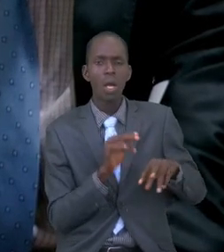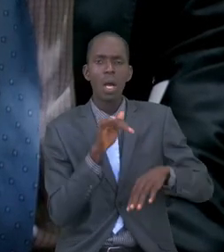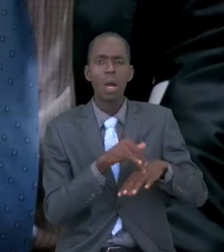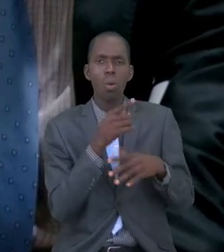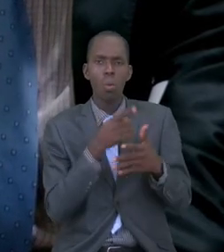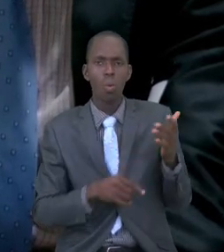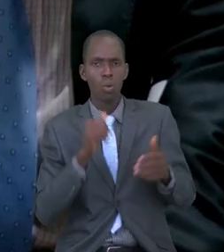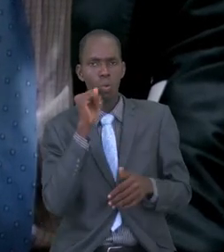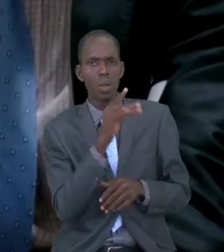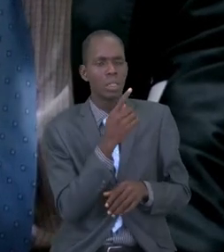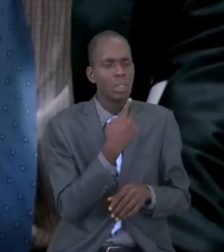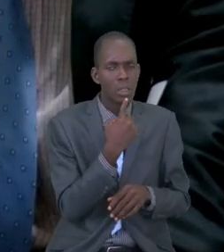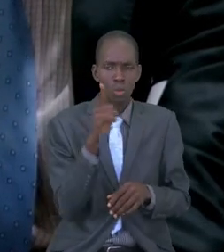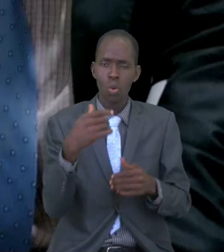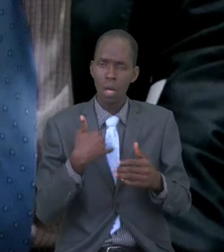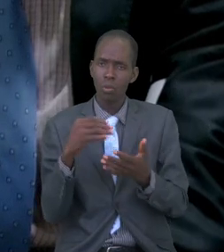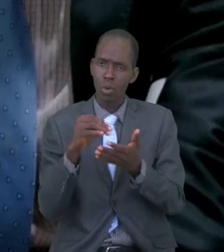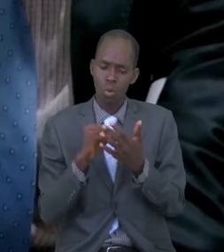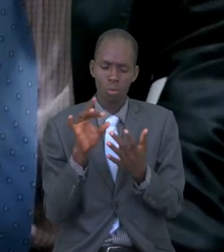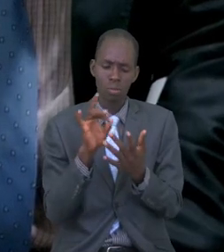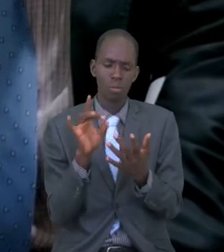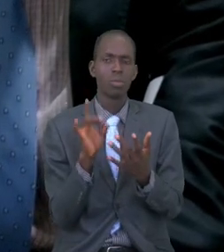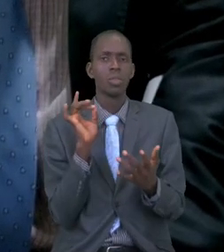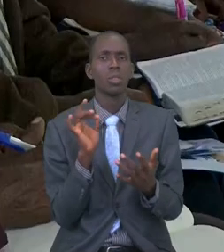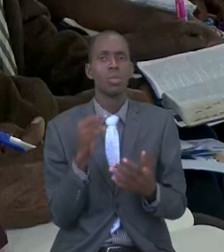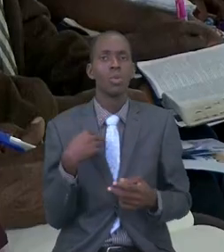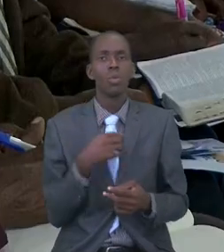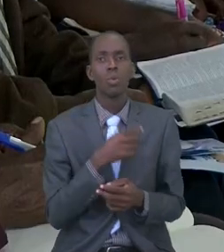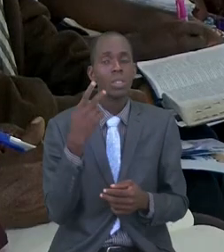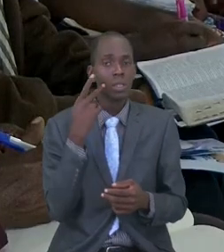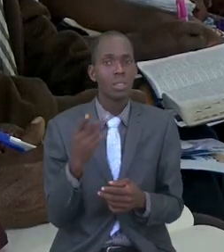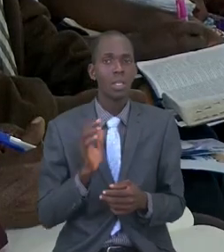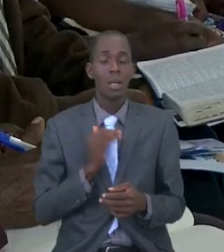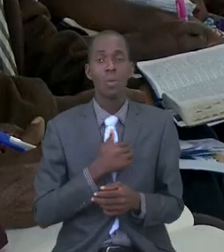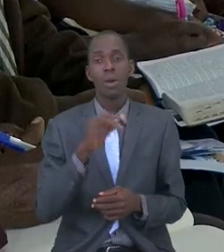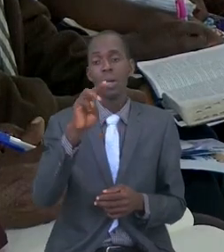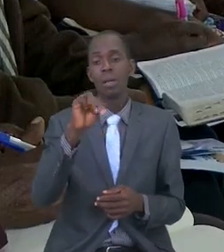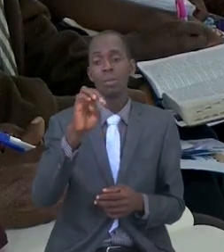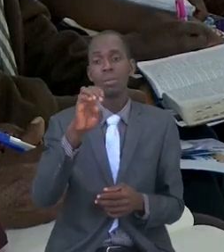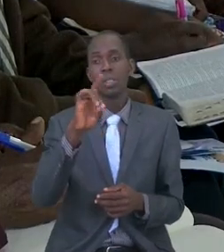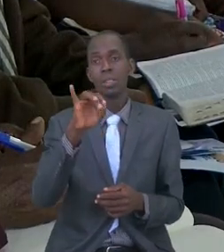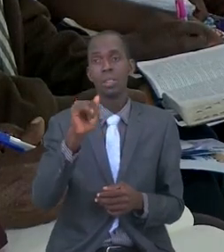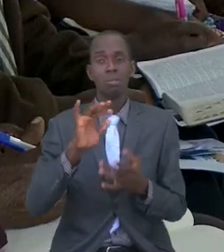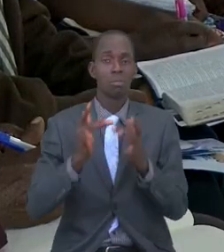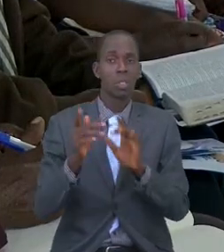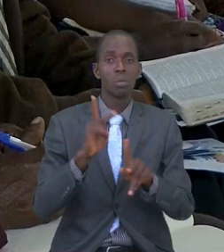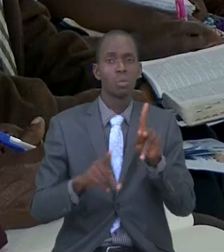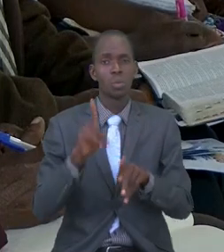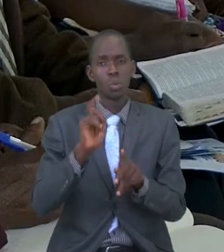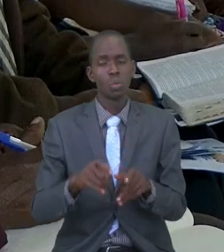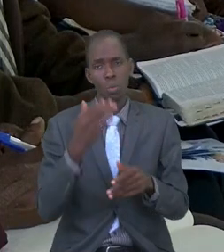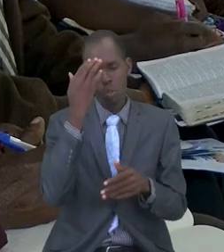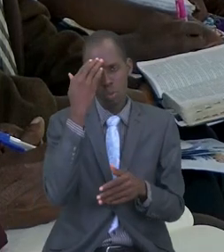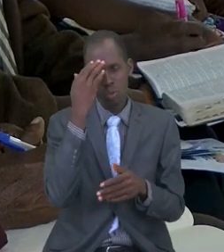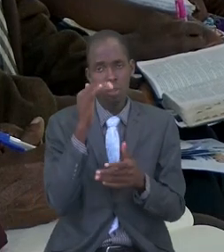said, or you have a choice. Now, you see our media people, you might have noticed in all that, you know, we're